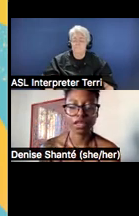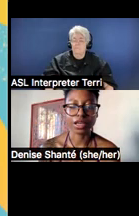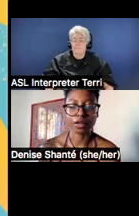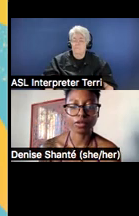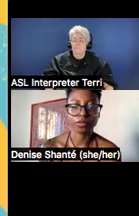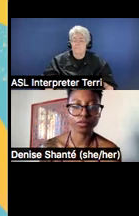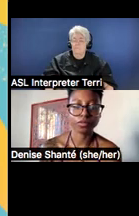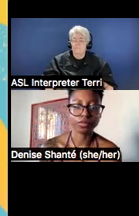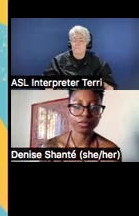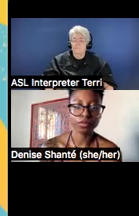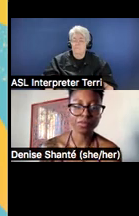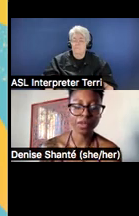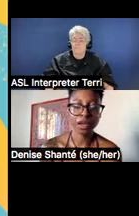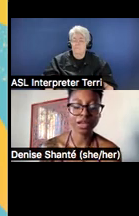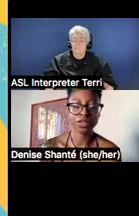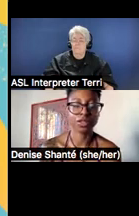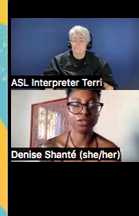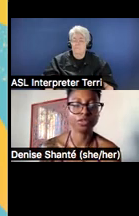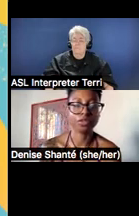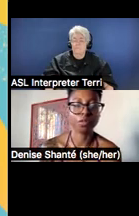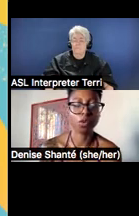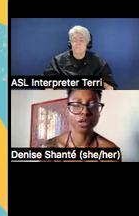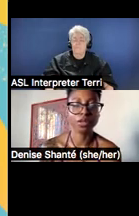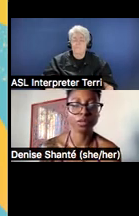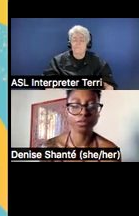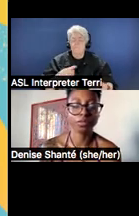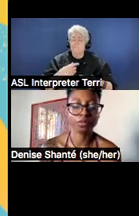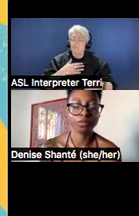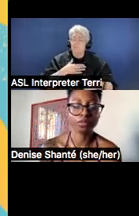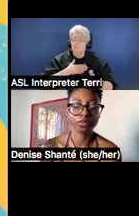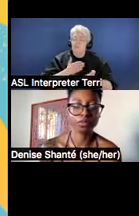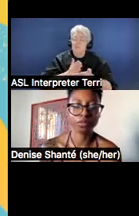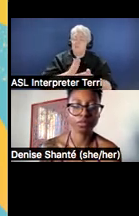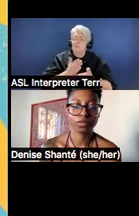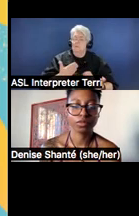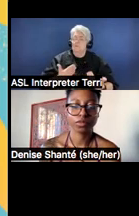On the inhale, I deserve more.